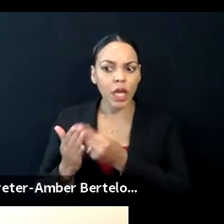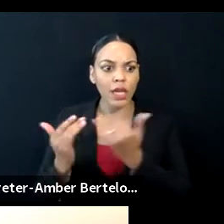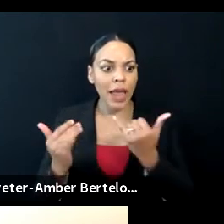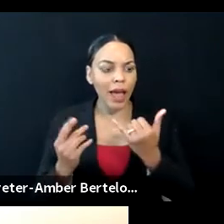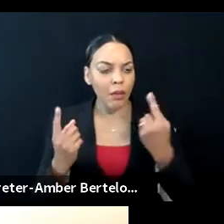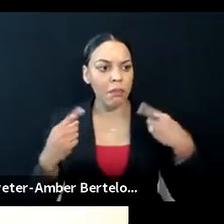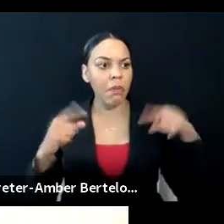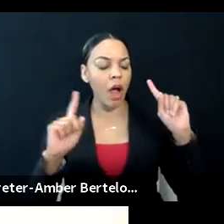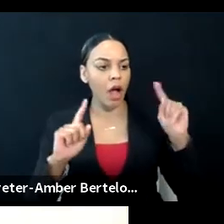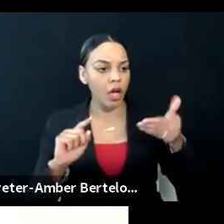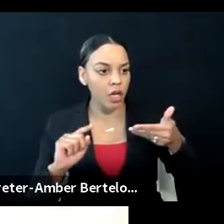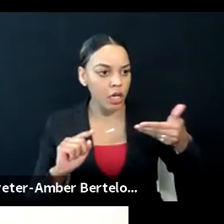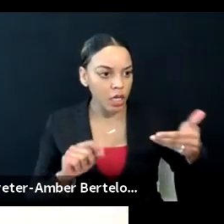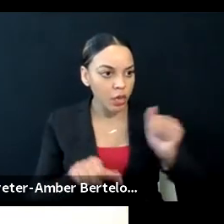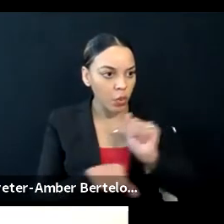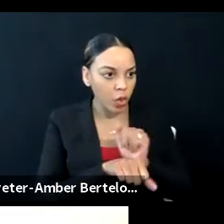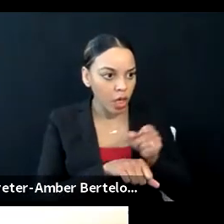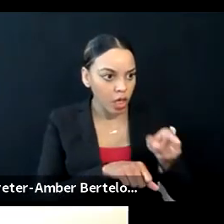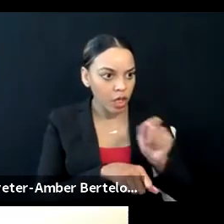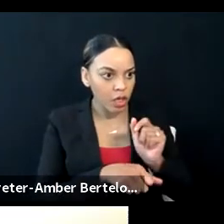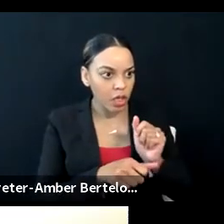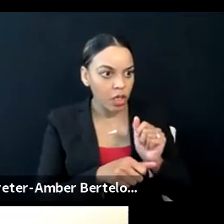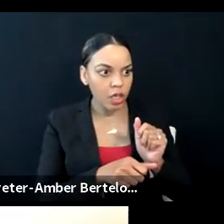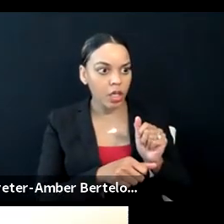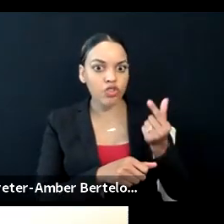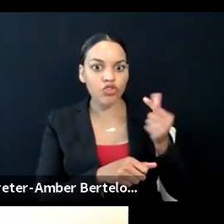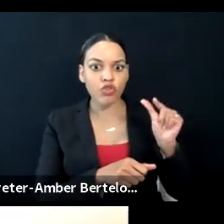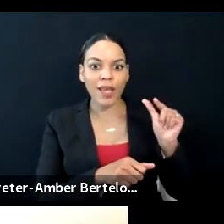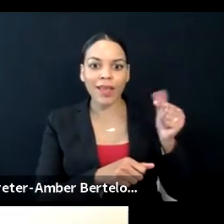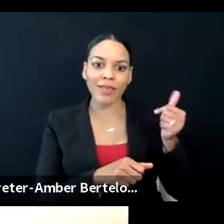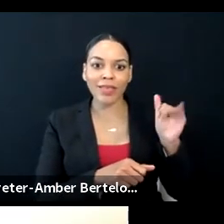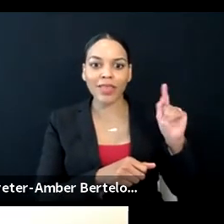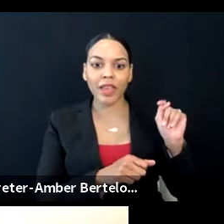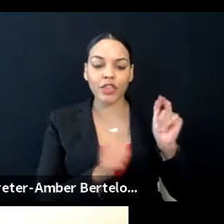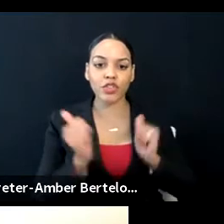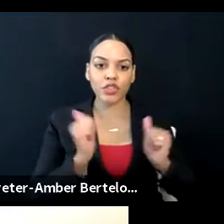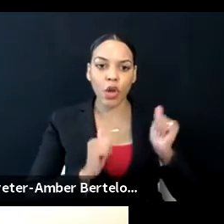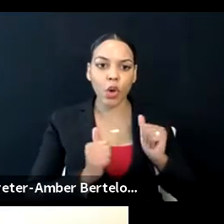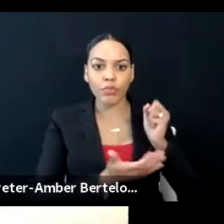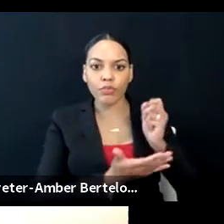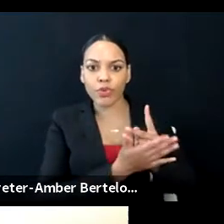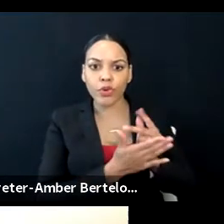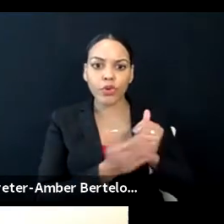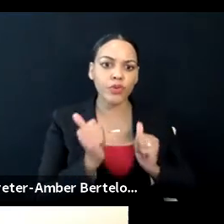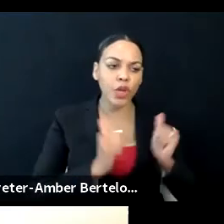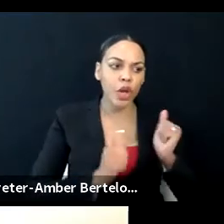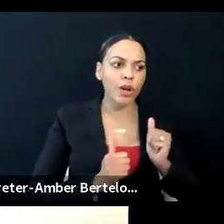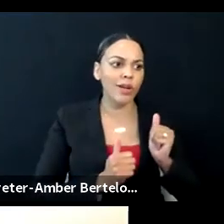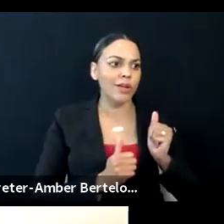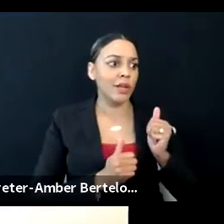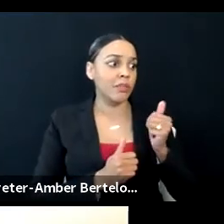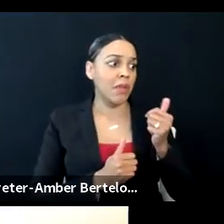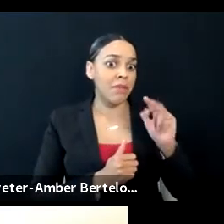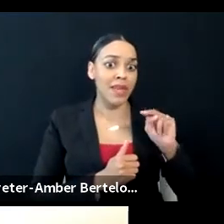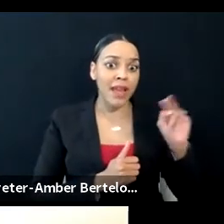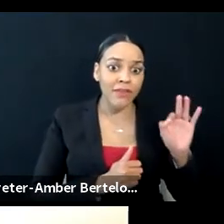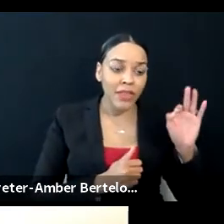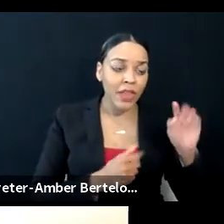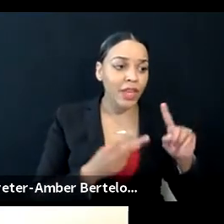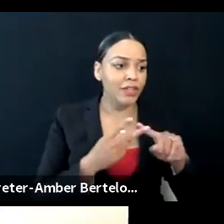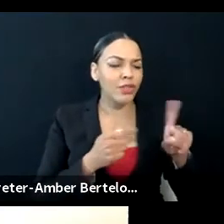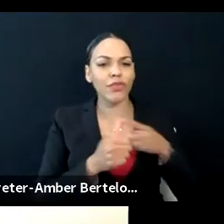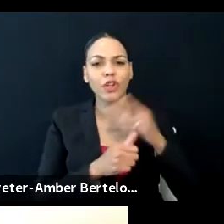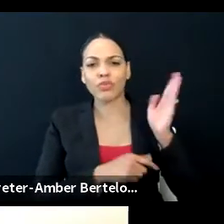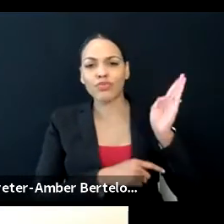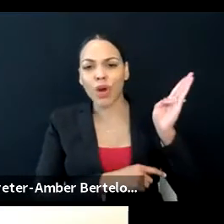deal that I'm getting is to get a greenlit show, whether it be on Netflix or your first Broadway show is this, whatever